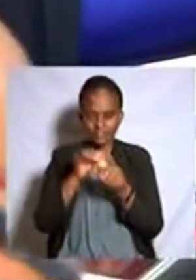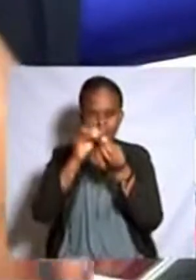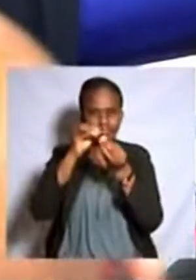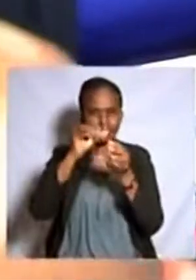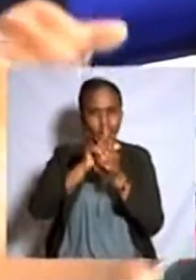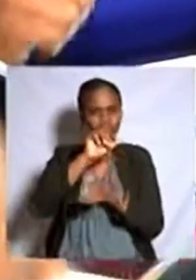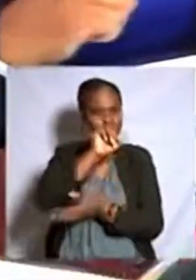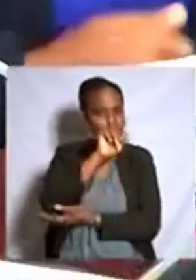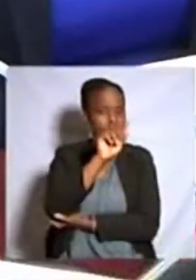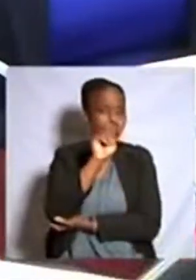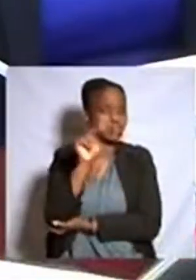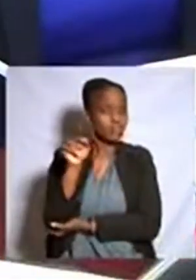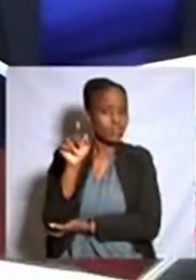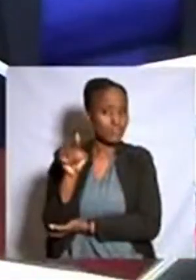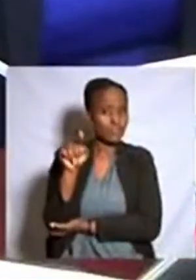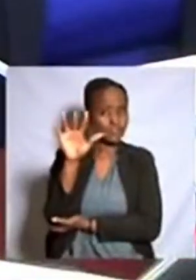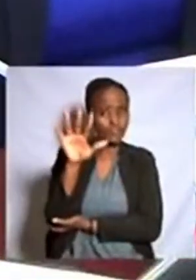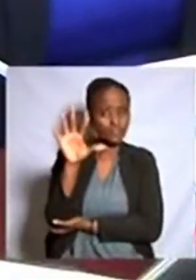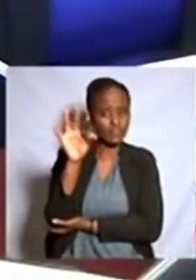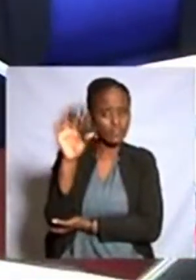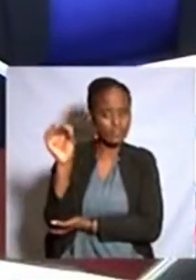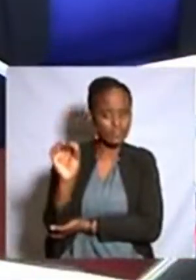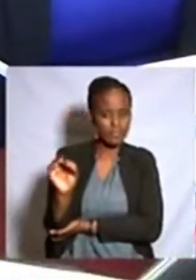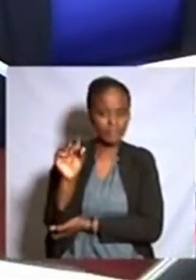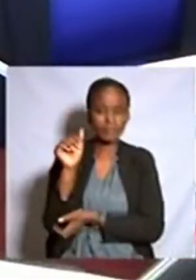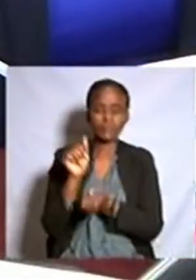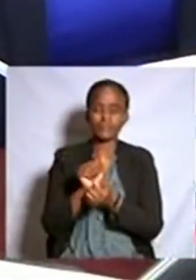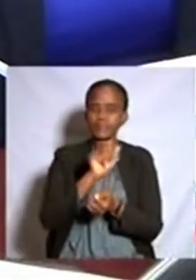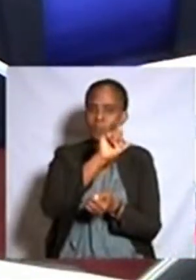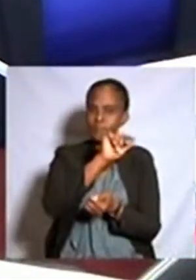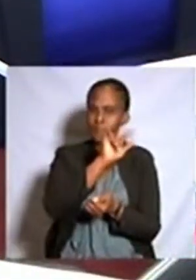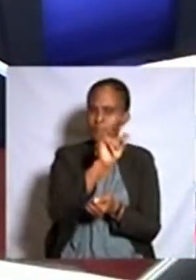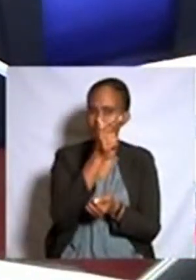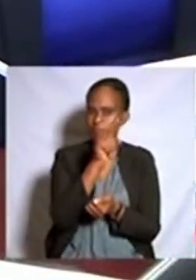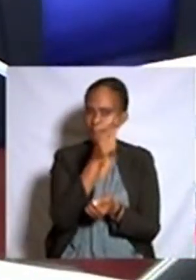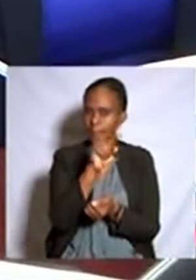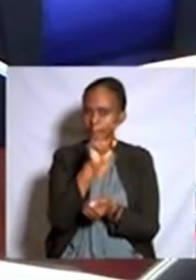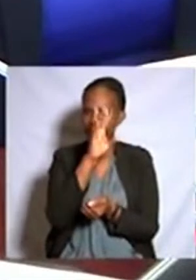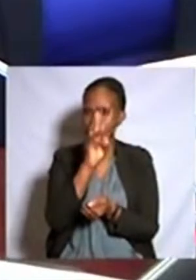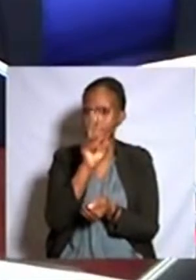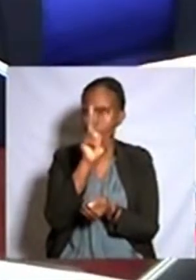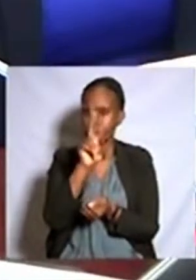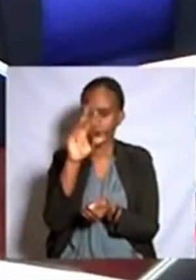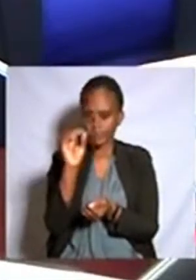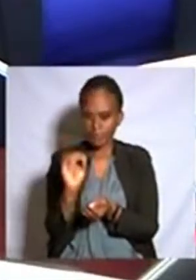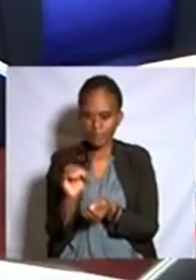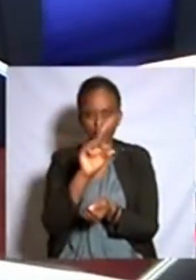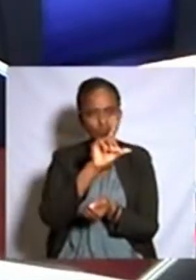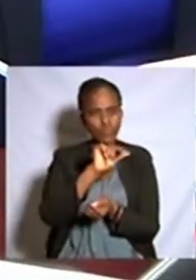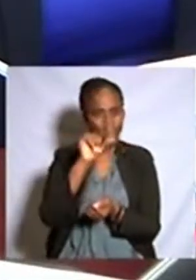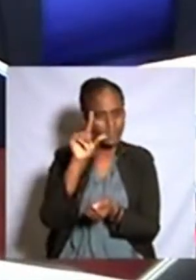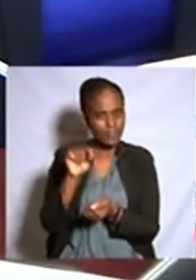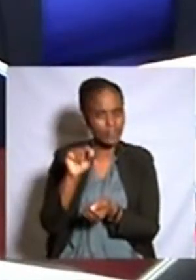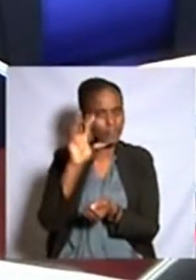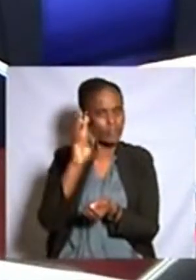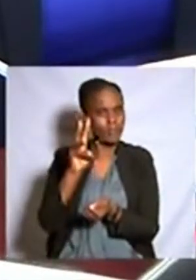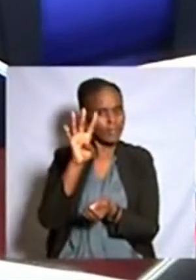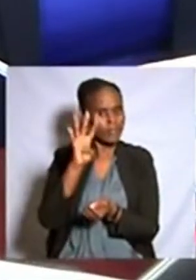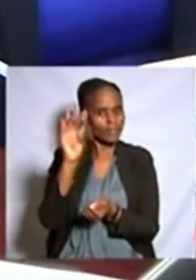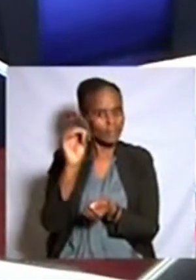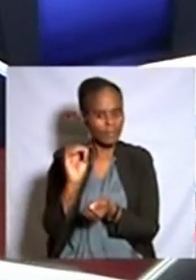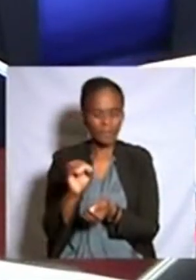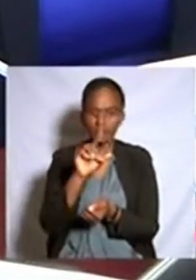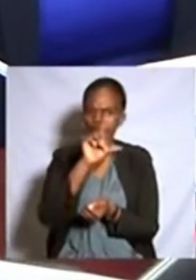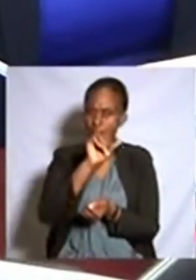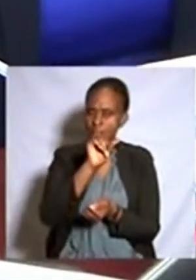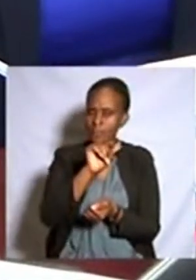was 59%. And in 2021, 62%, 2020, 64%, and